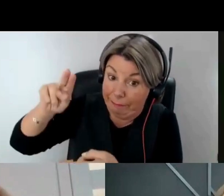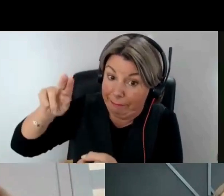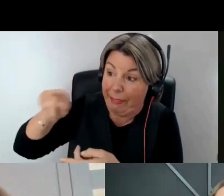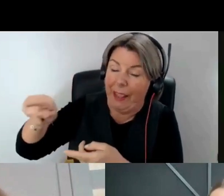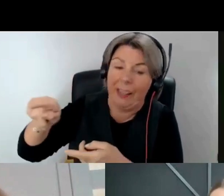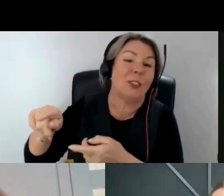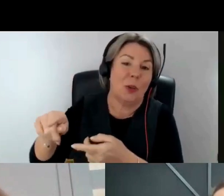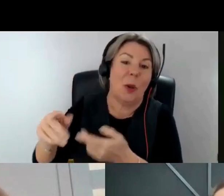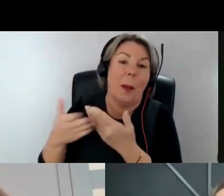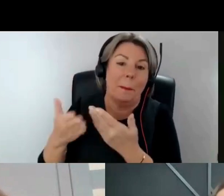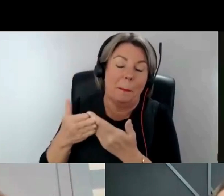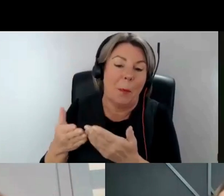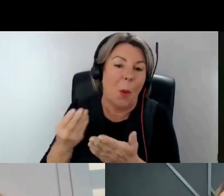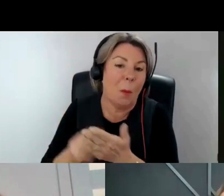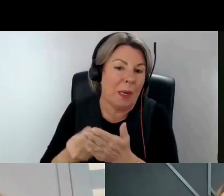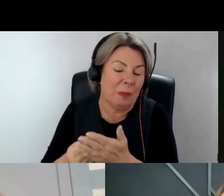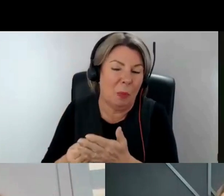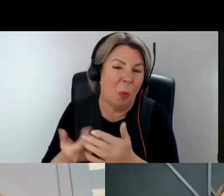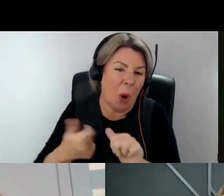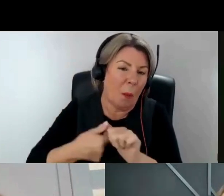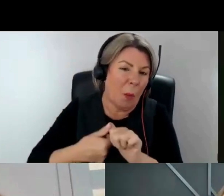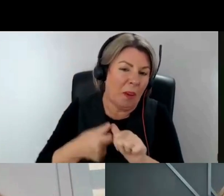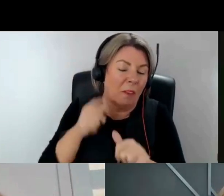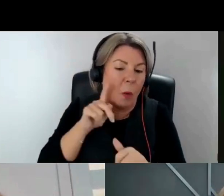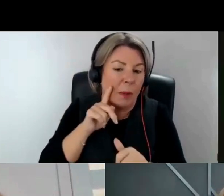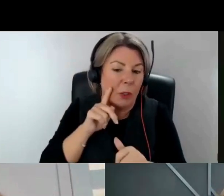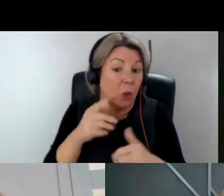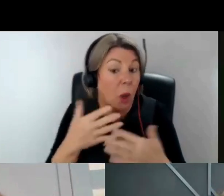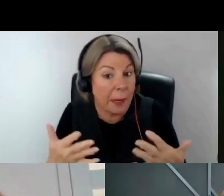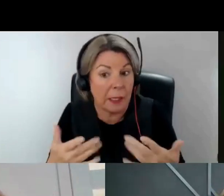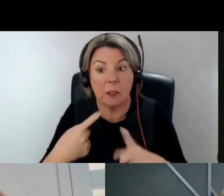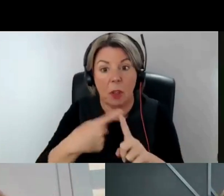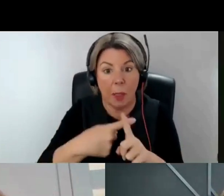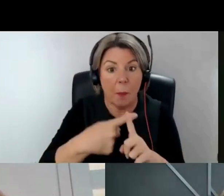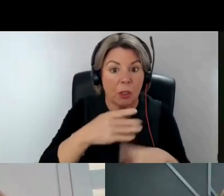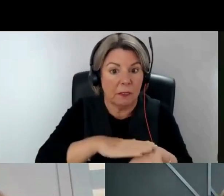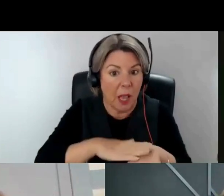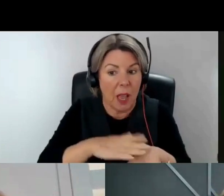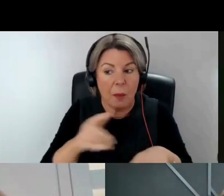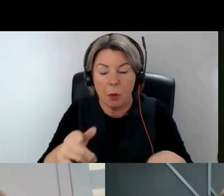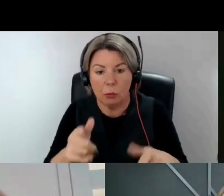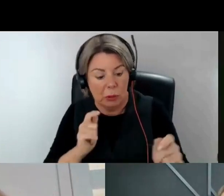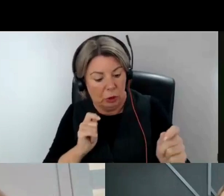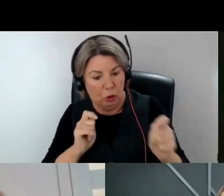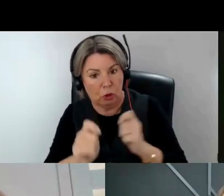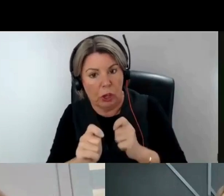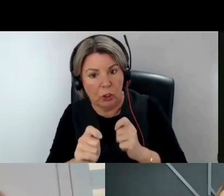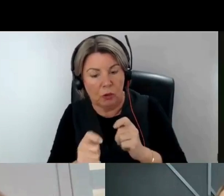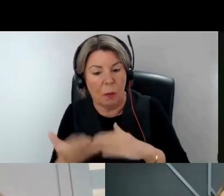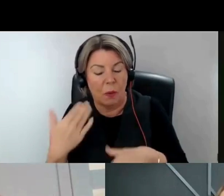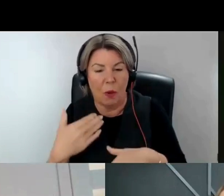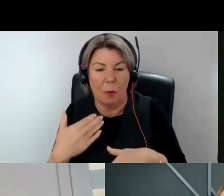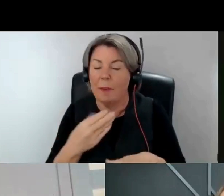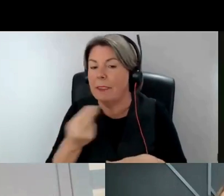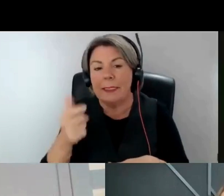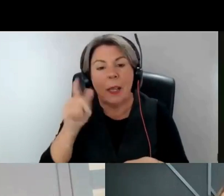are going to maybe be more suitable for women as well. So in many respects, it's a really positive time that we're starting to see change. But for some women that are going through